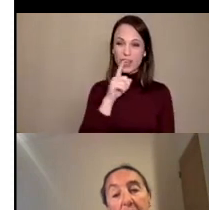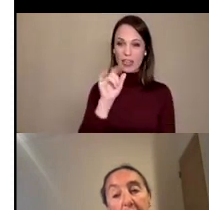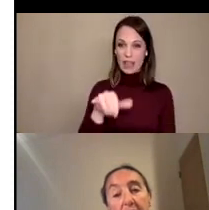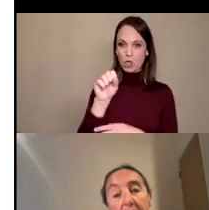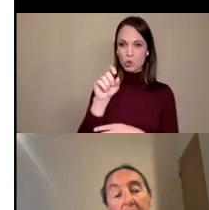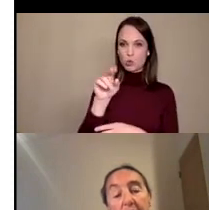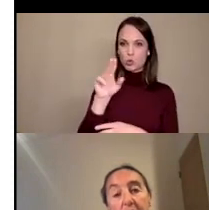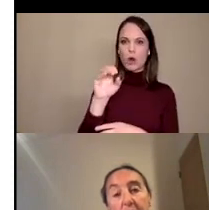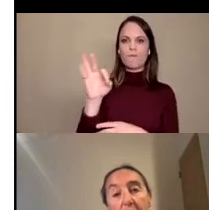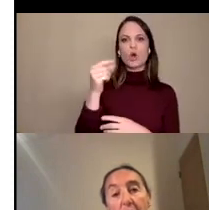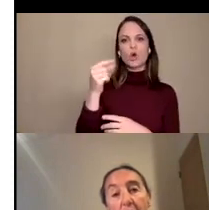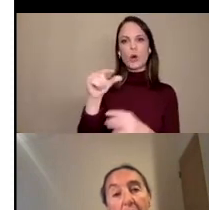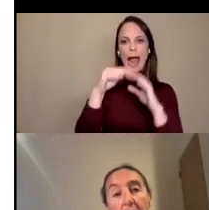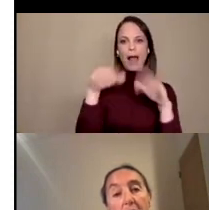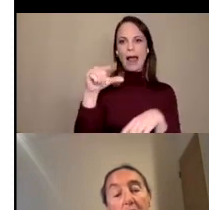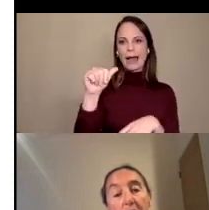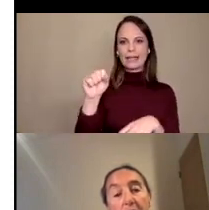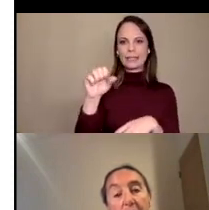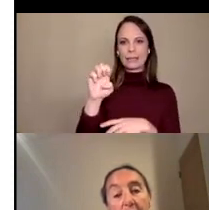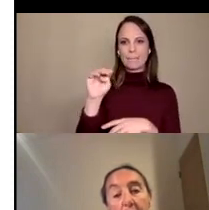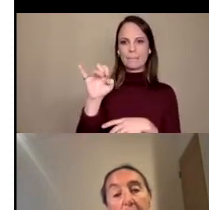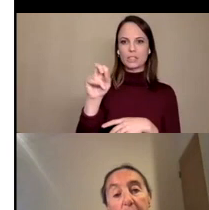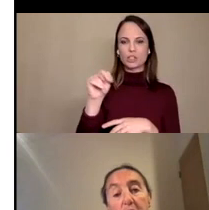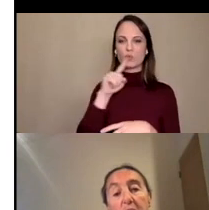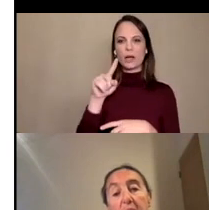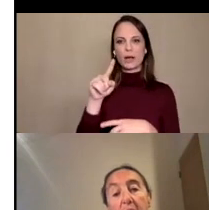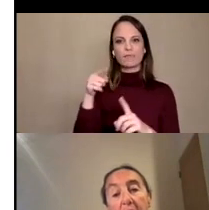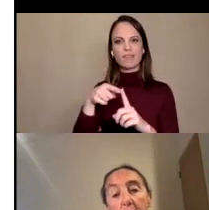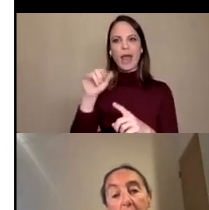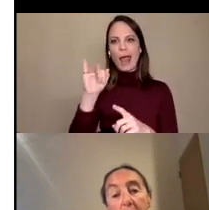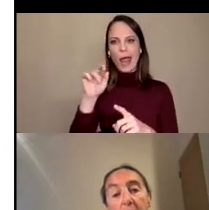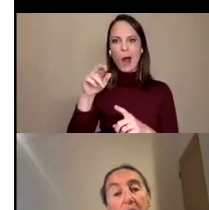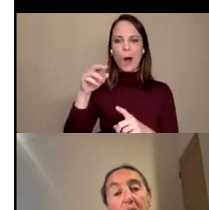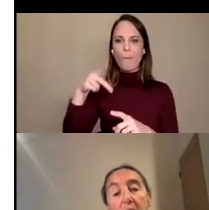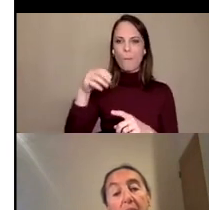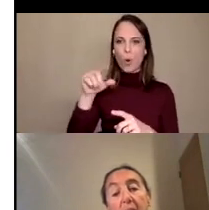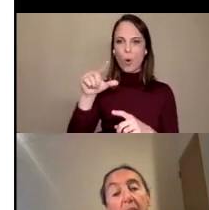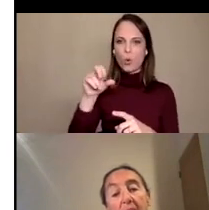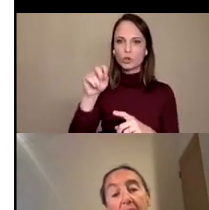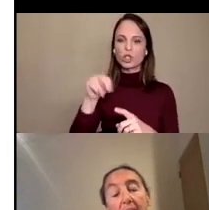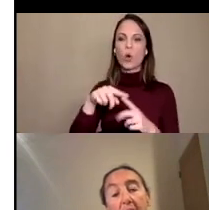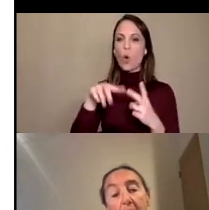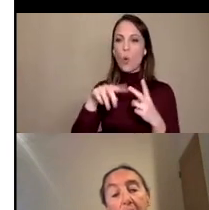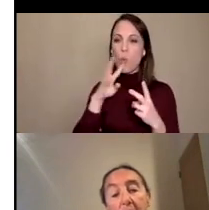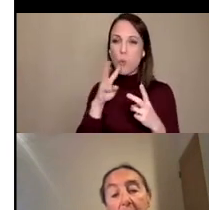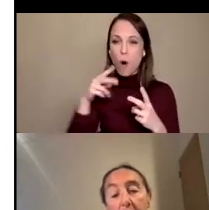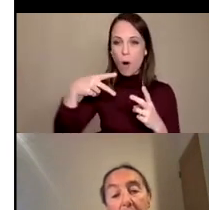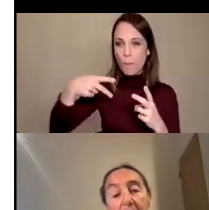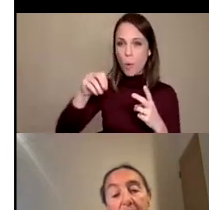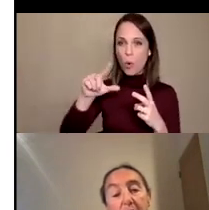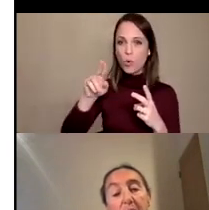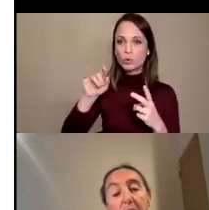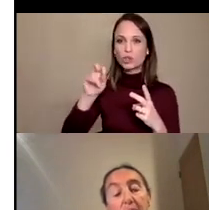of greenhouse gas emissions are also sources of air pollution and water pollution, and